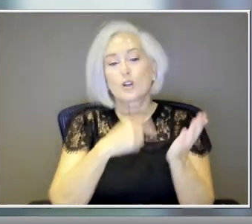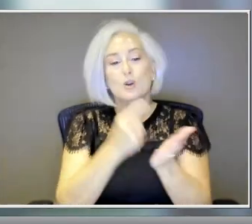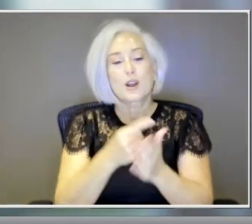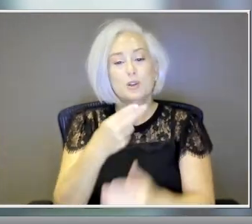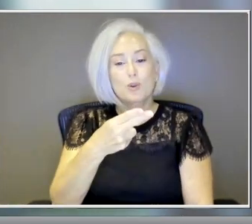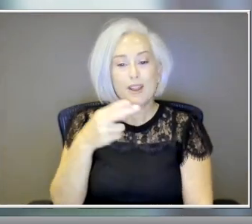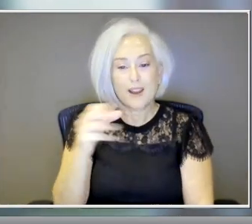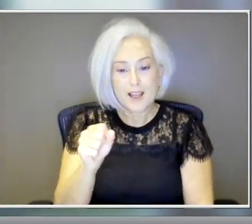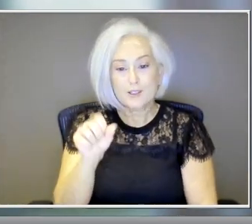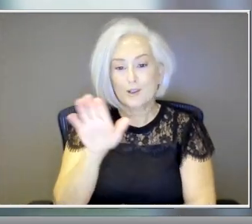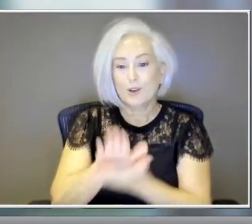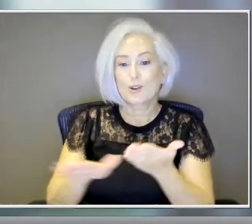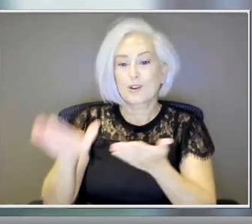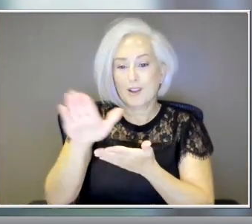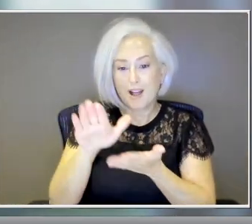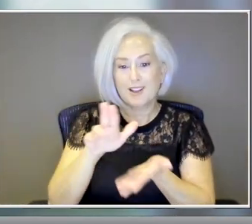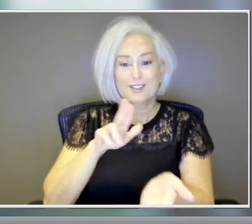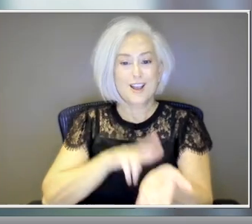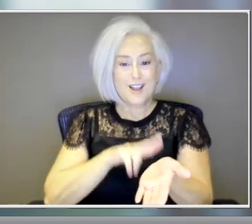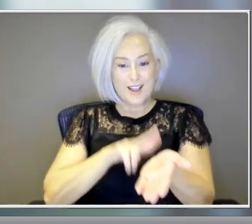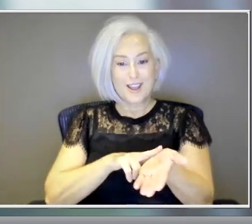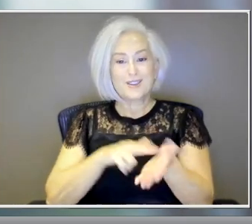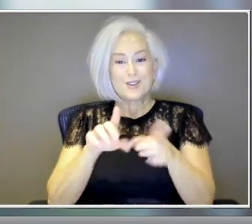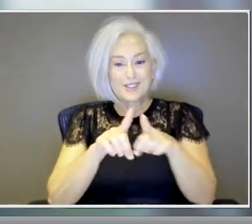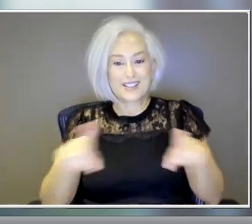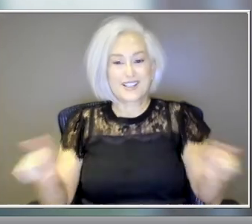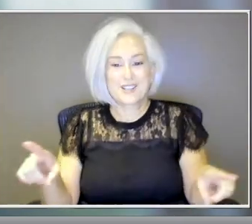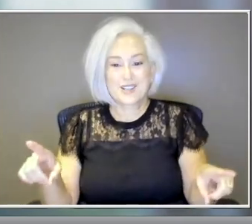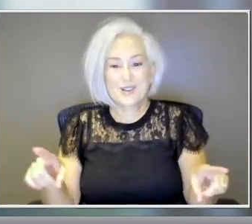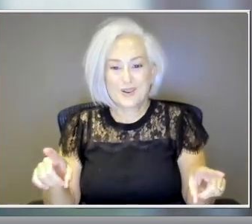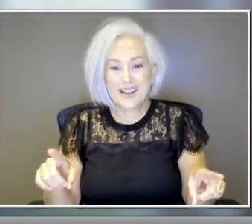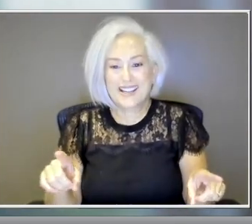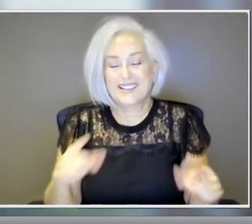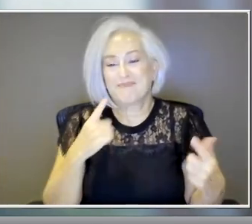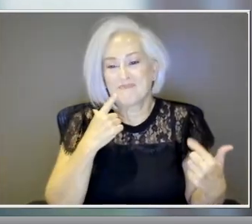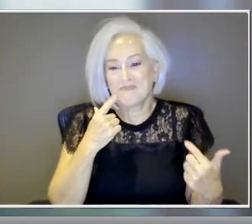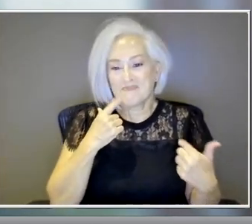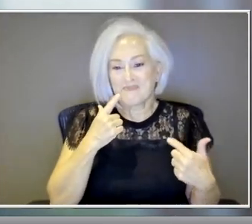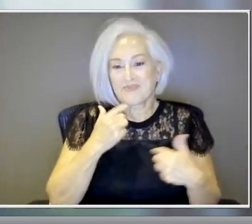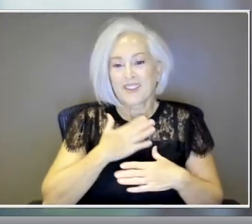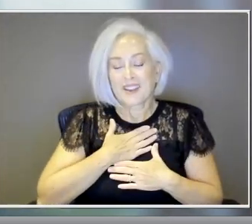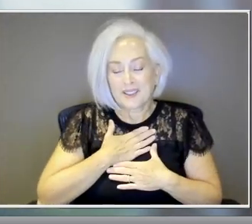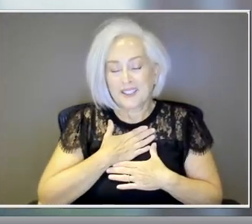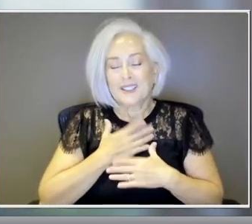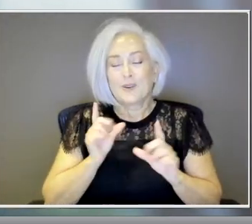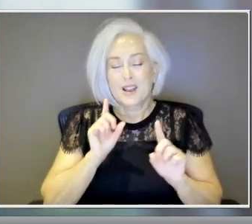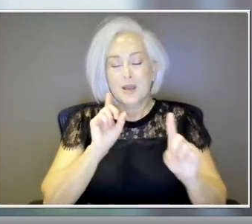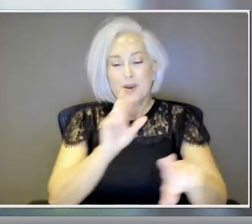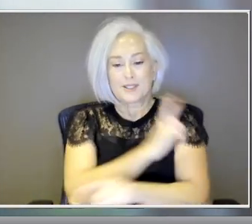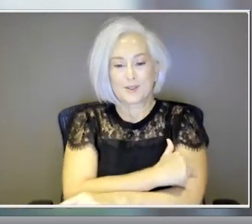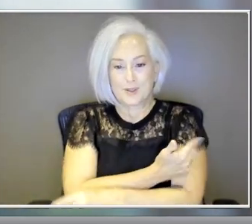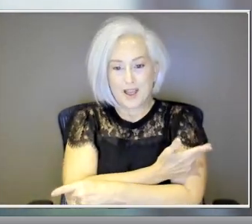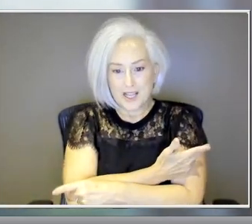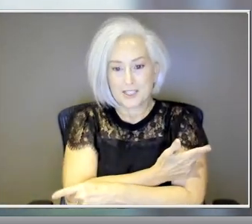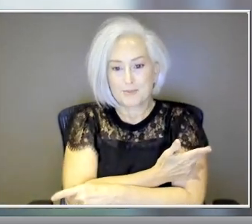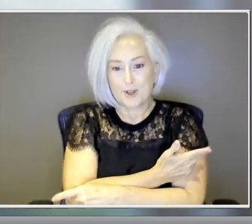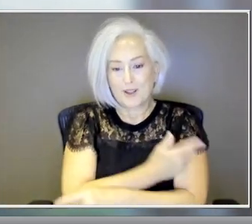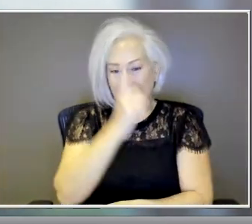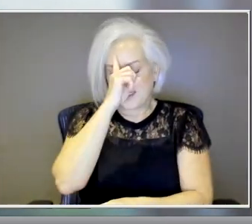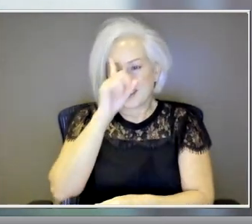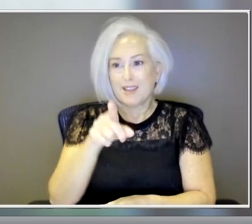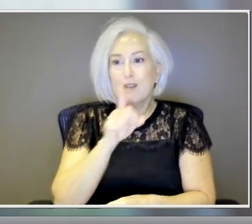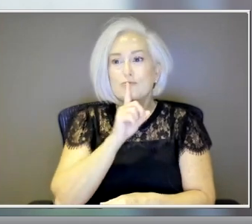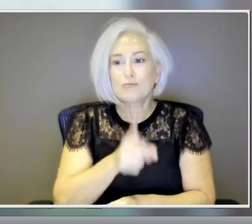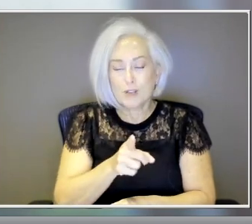I had a lot of great nurses when I was in the hospital, sorry. And I think that's what just really drove me to want to